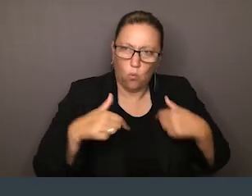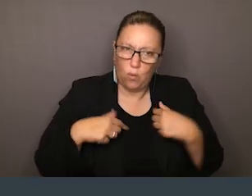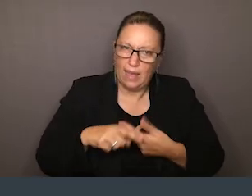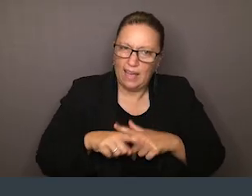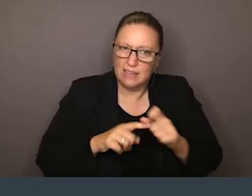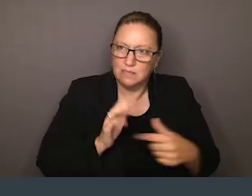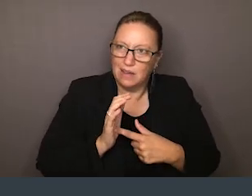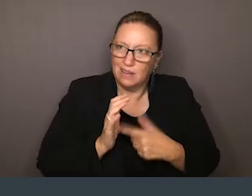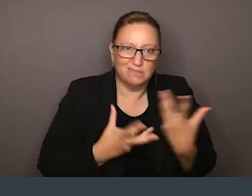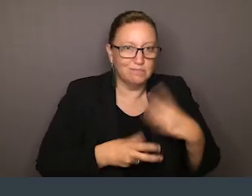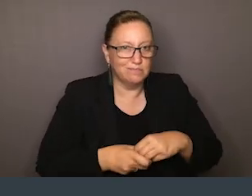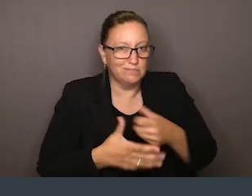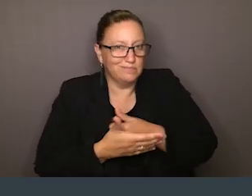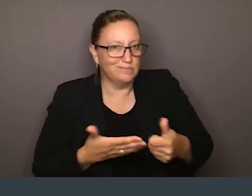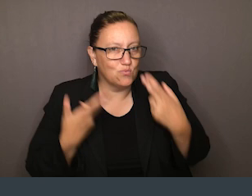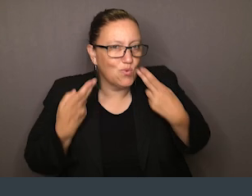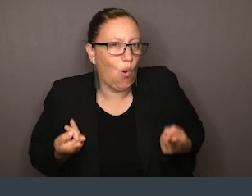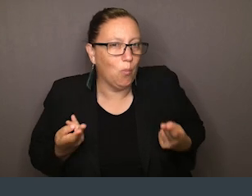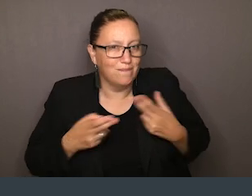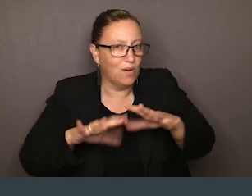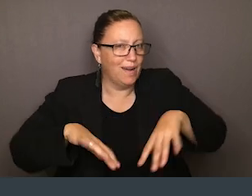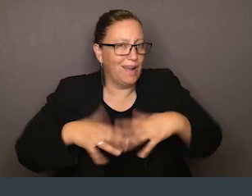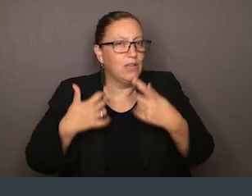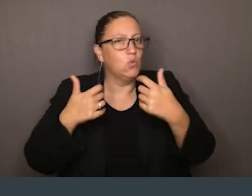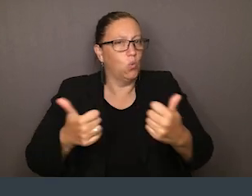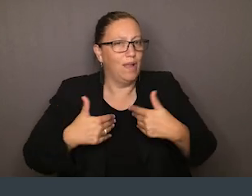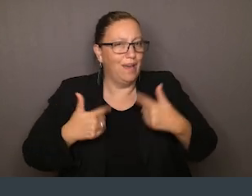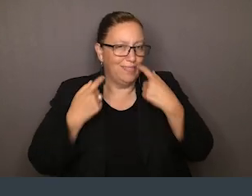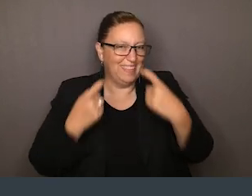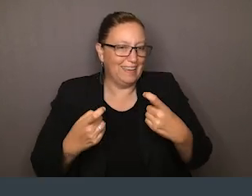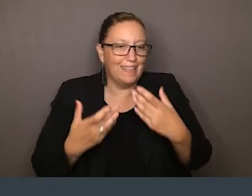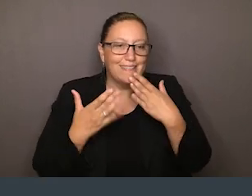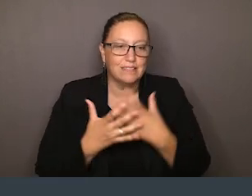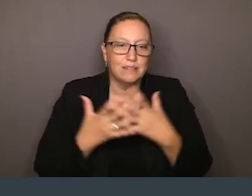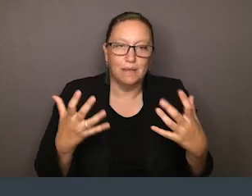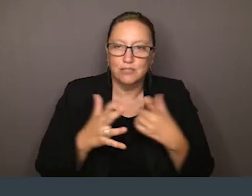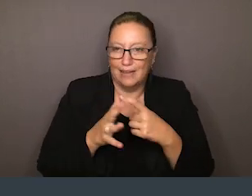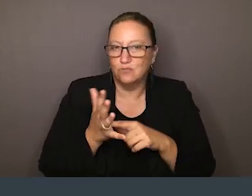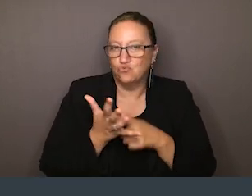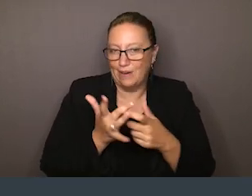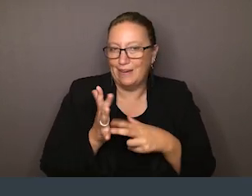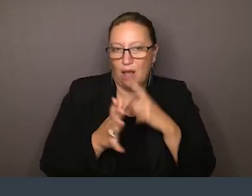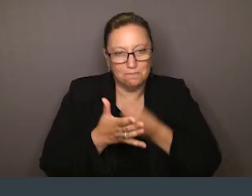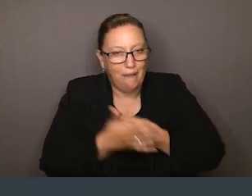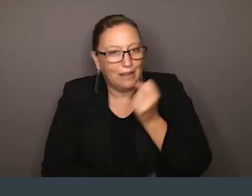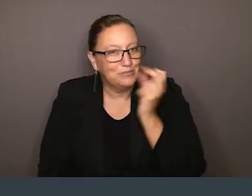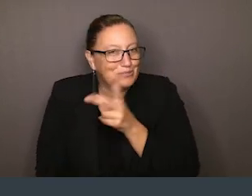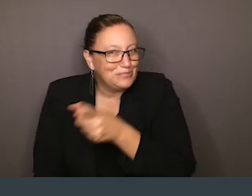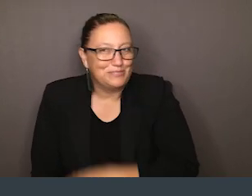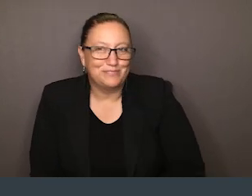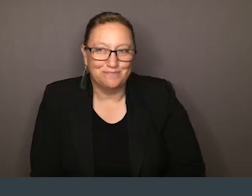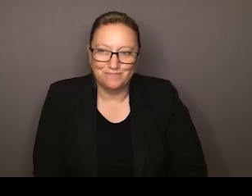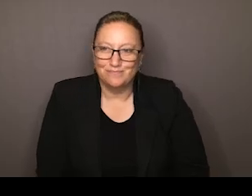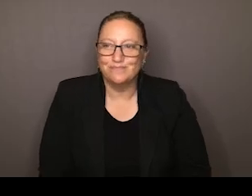an expected and routine part of any good healthcare. So thanks, Katrina. Back to you.